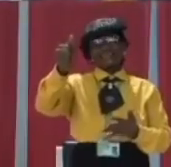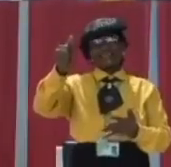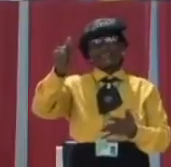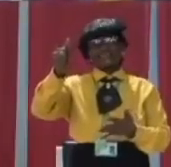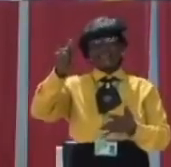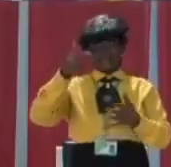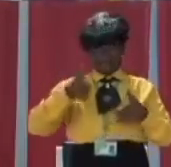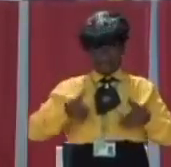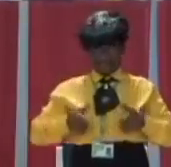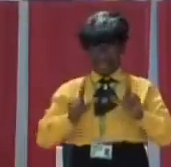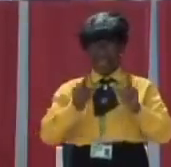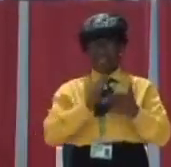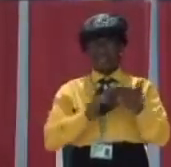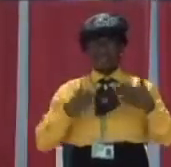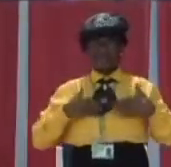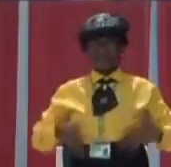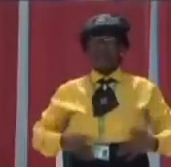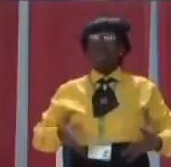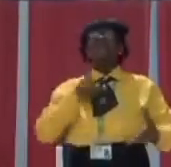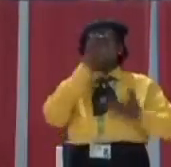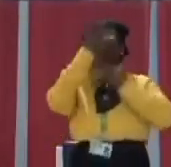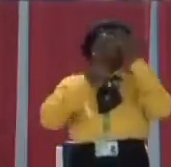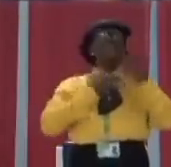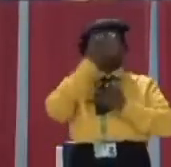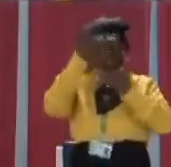Let somebody shout hallelujah.